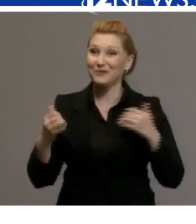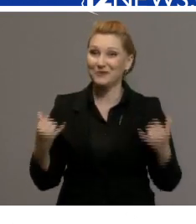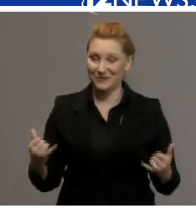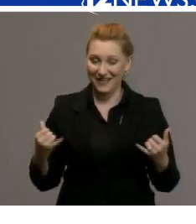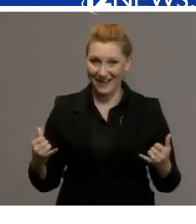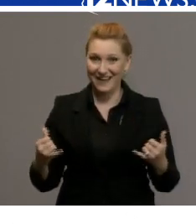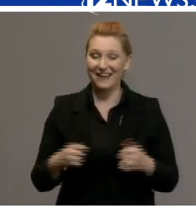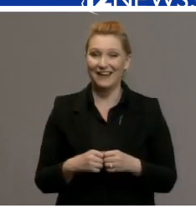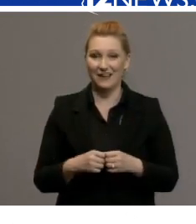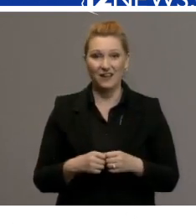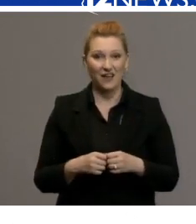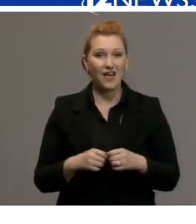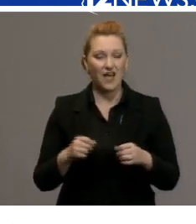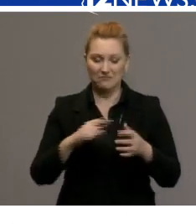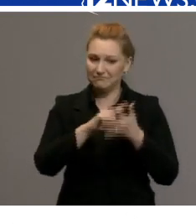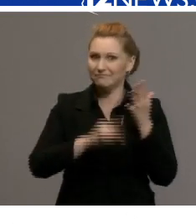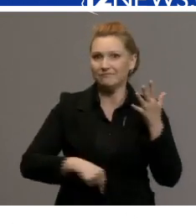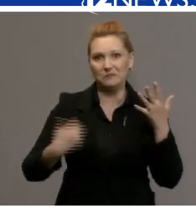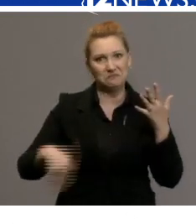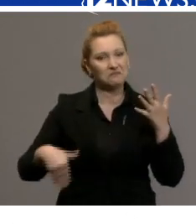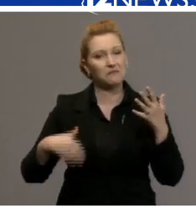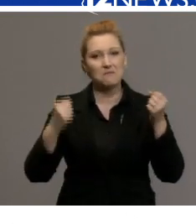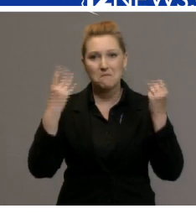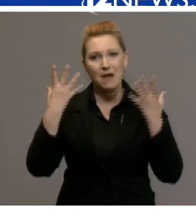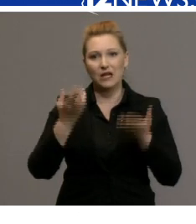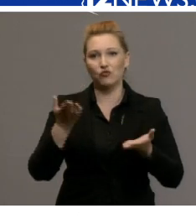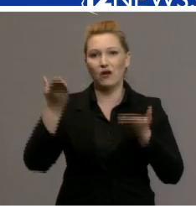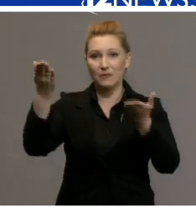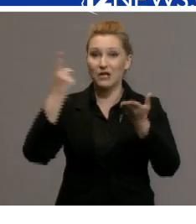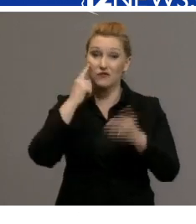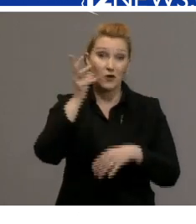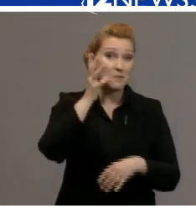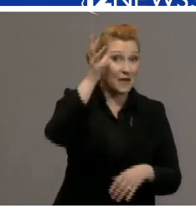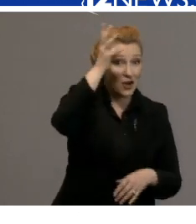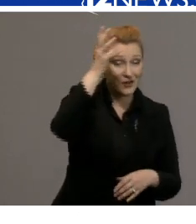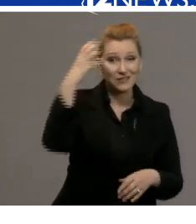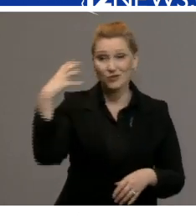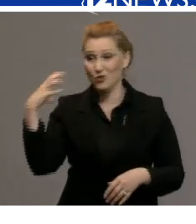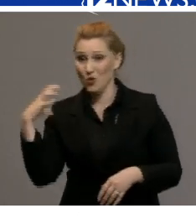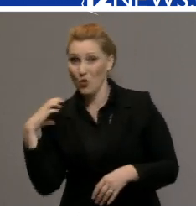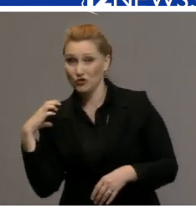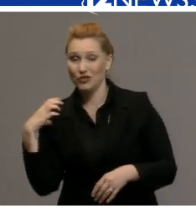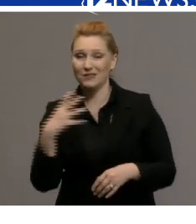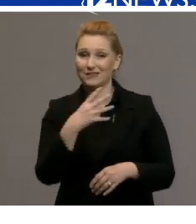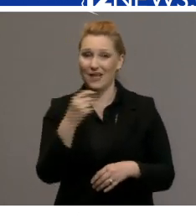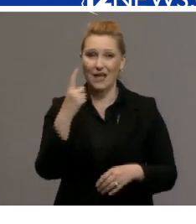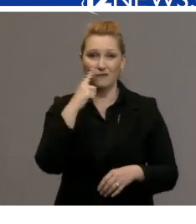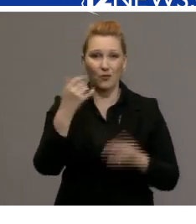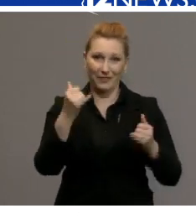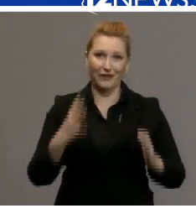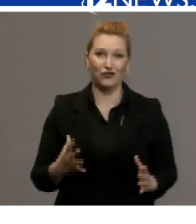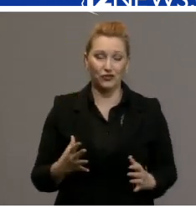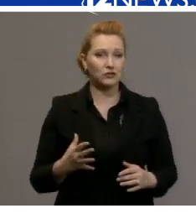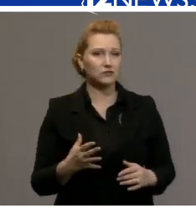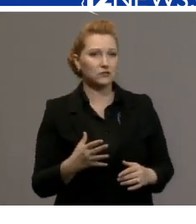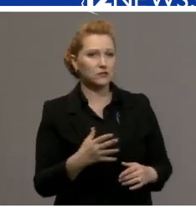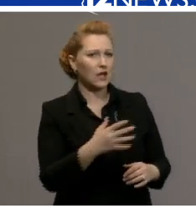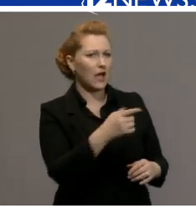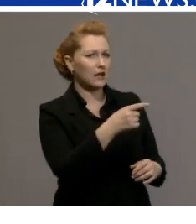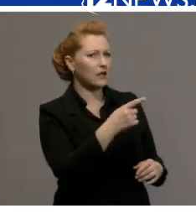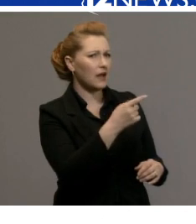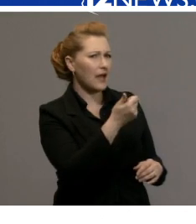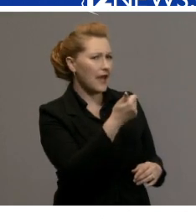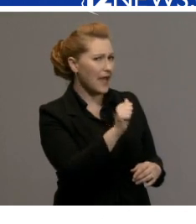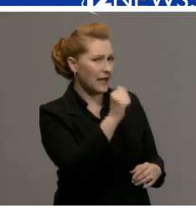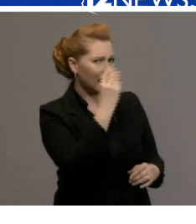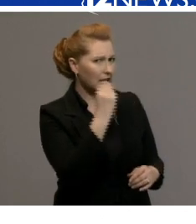contain a lot of recommendations for our parents, for our coaches, and as well for the participants. Okay, and the number or any info on people who have